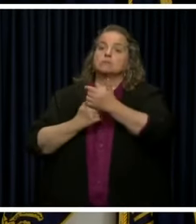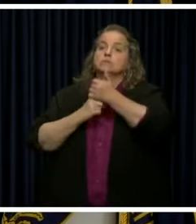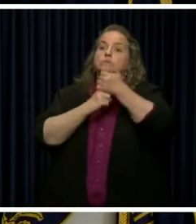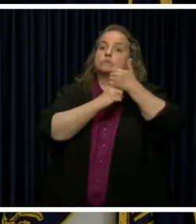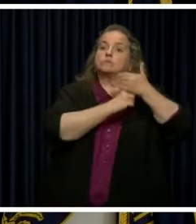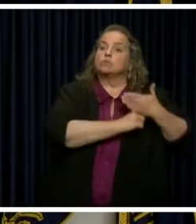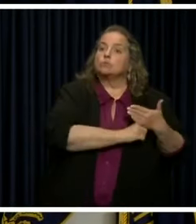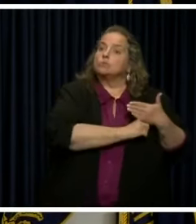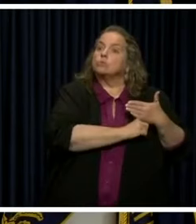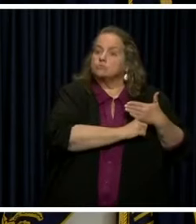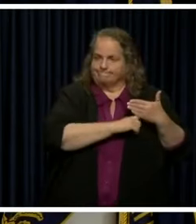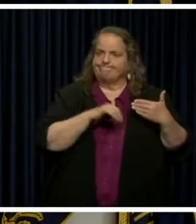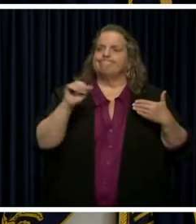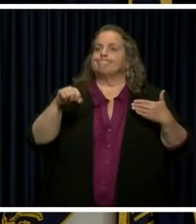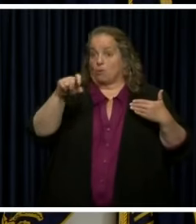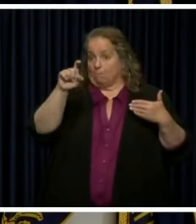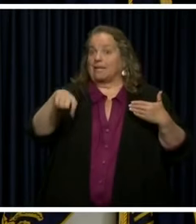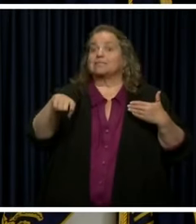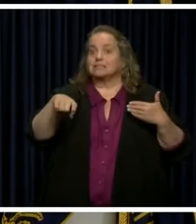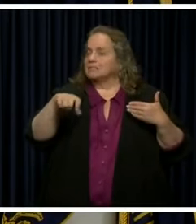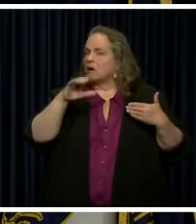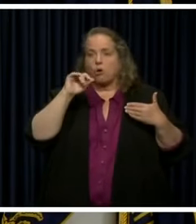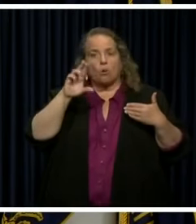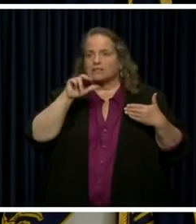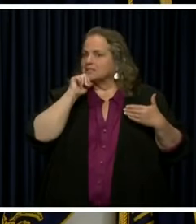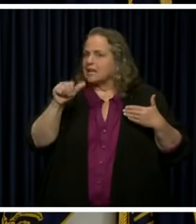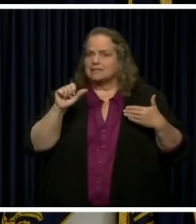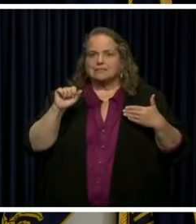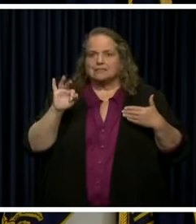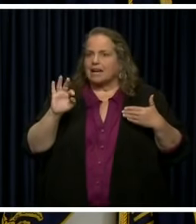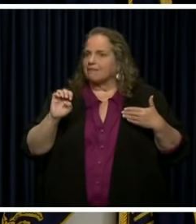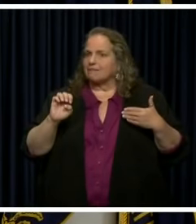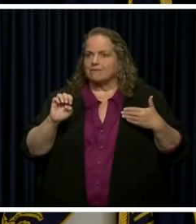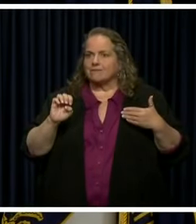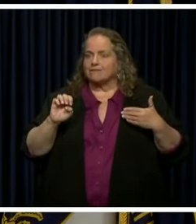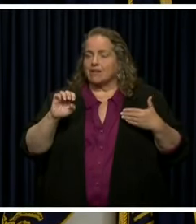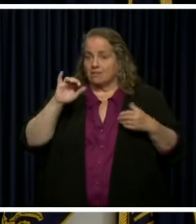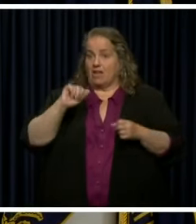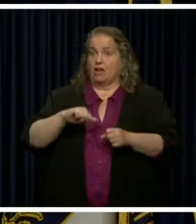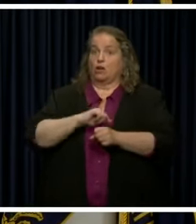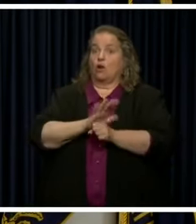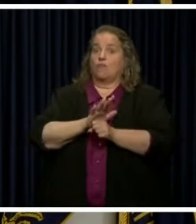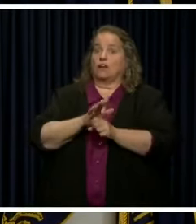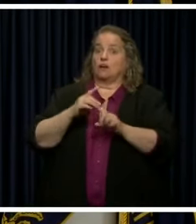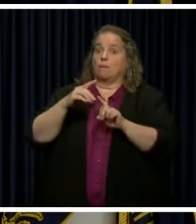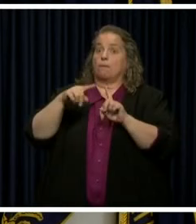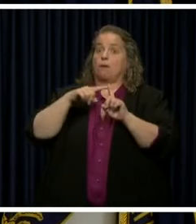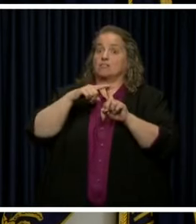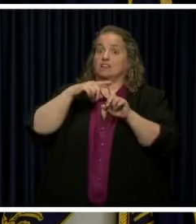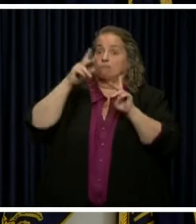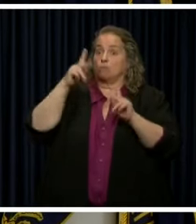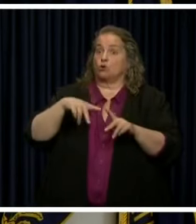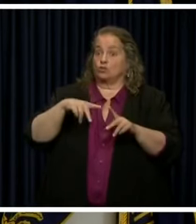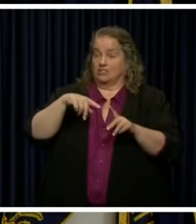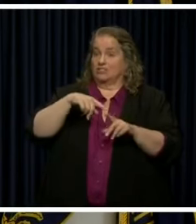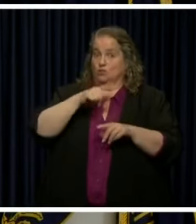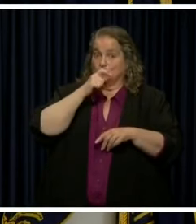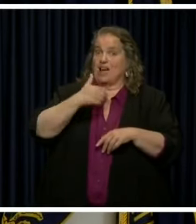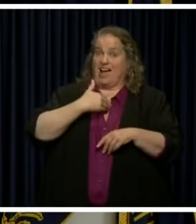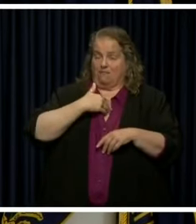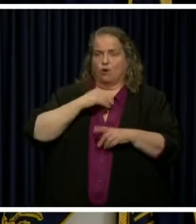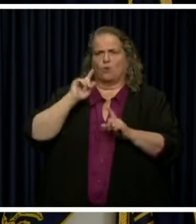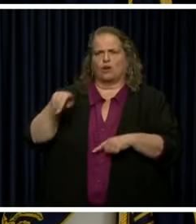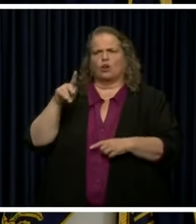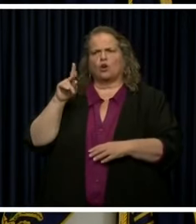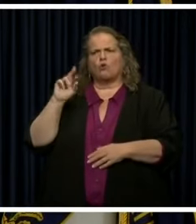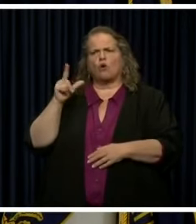do it. Otherwise, it's not safe. Now, the COVID positive person in Louisville that went to Kroger, I think, twice. I mean, we can't let that